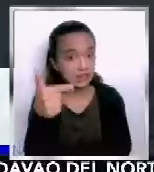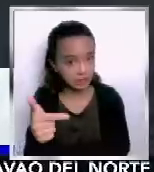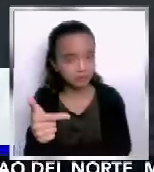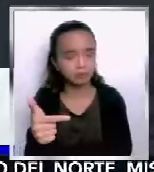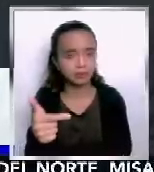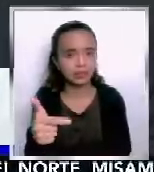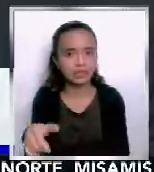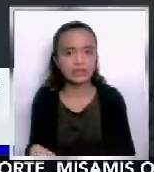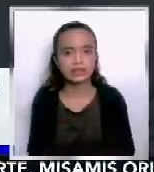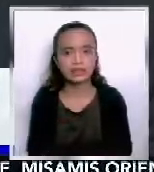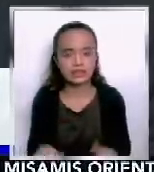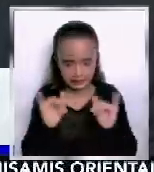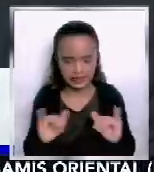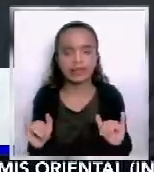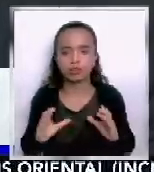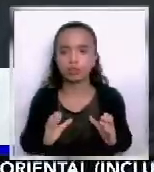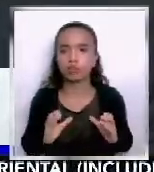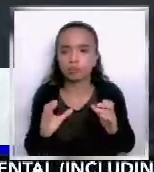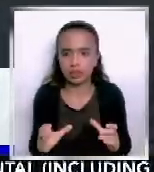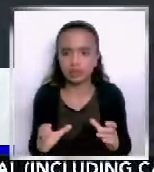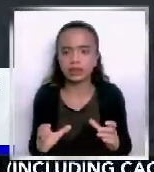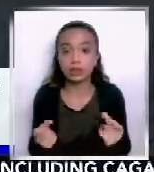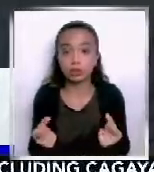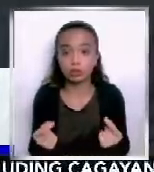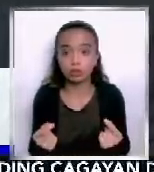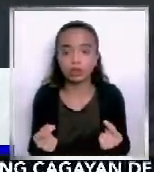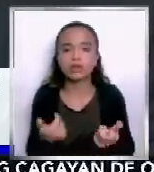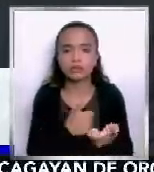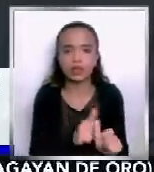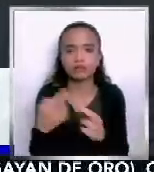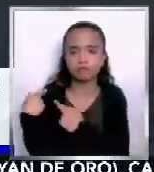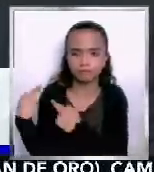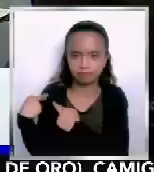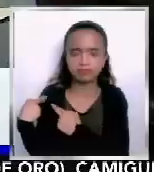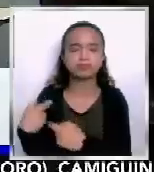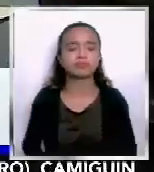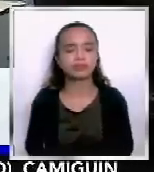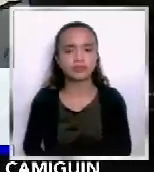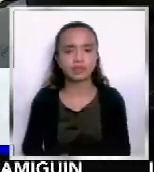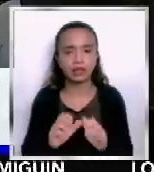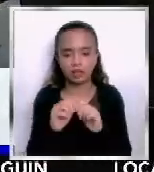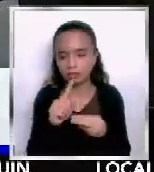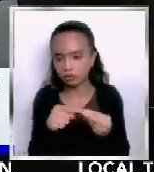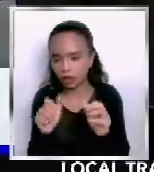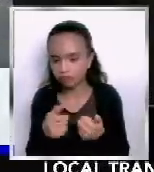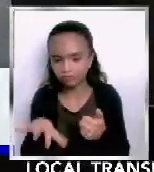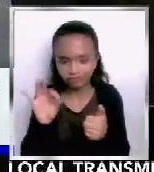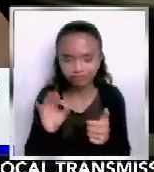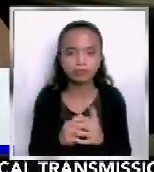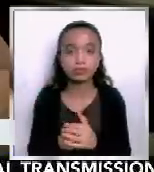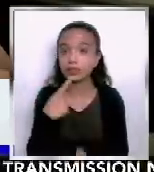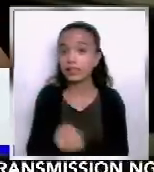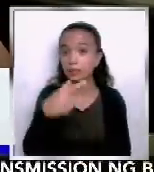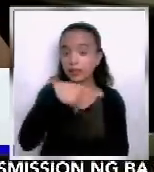still committed to perform its mandate on recovery. Ayon sa PCGG,